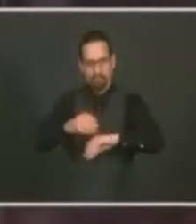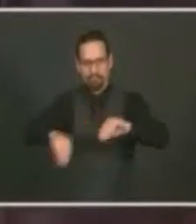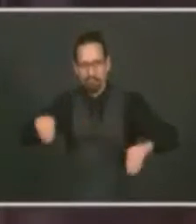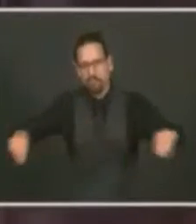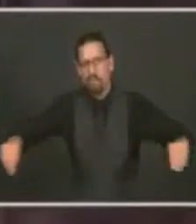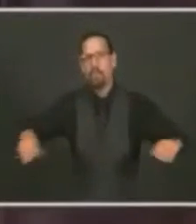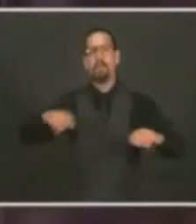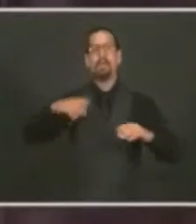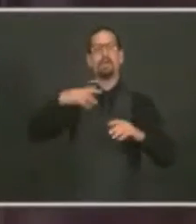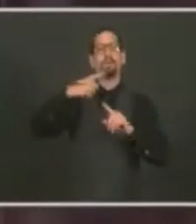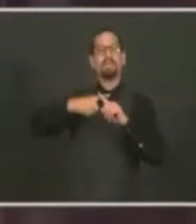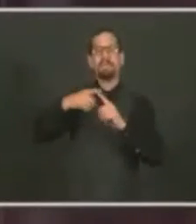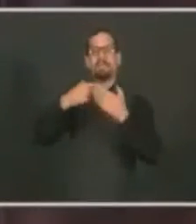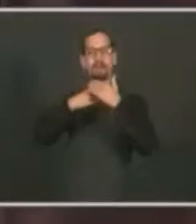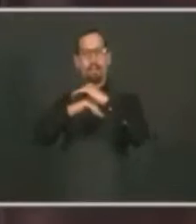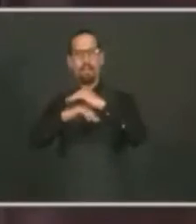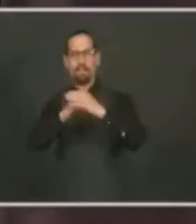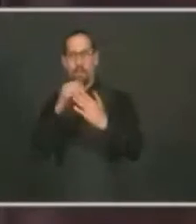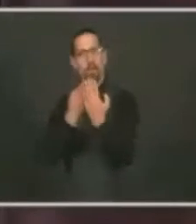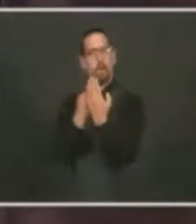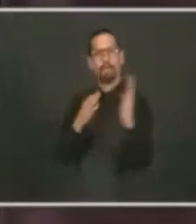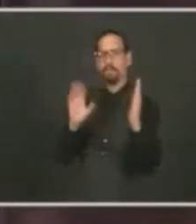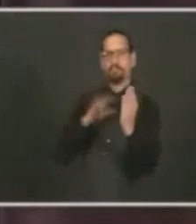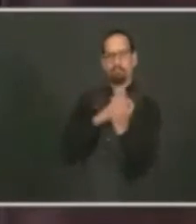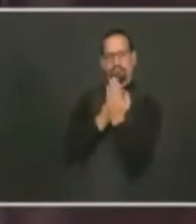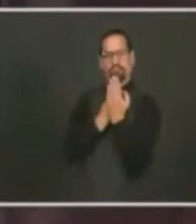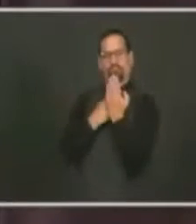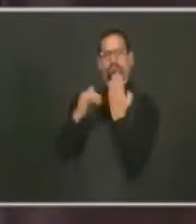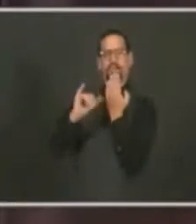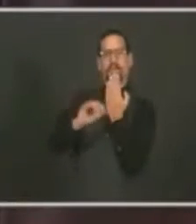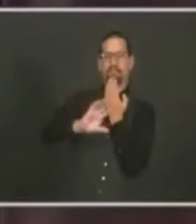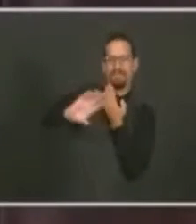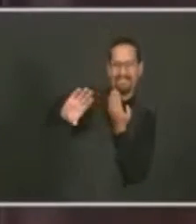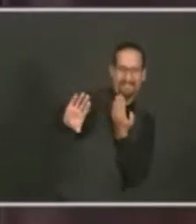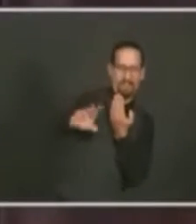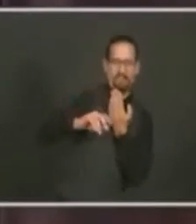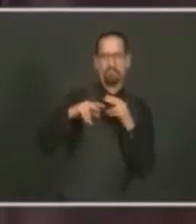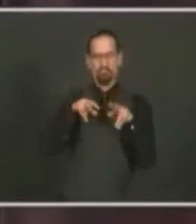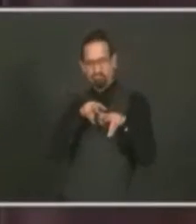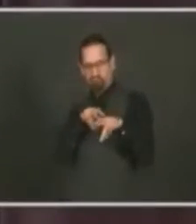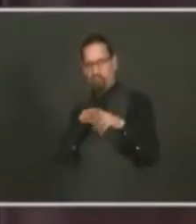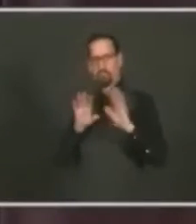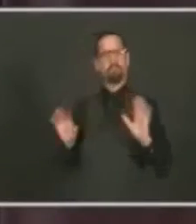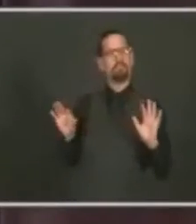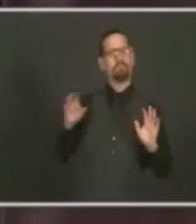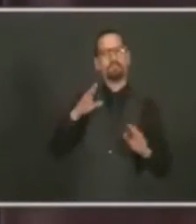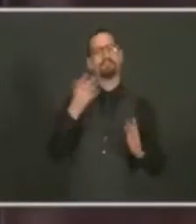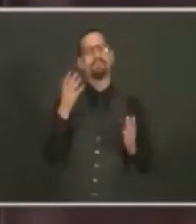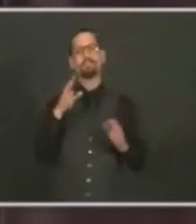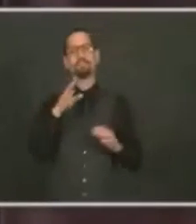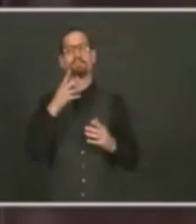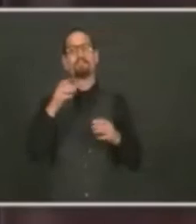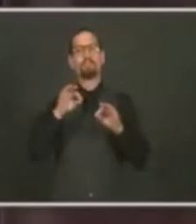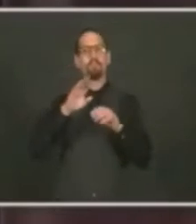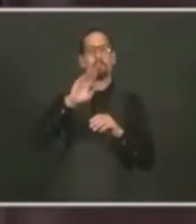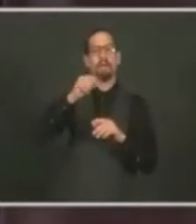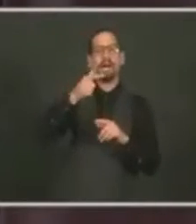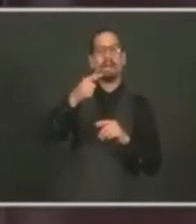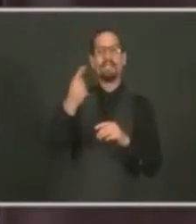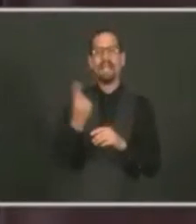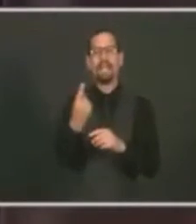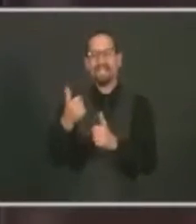closed, so people are keeping their distance. Goodie bags or candies are individually wrapped. It's a way to put